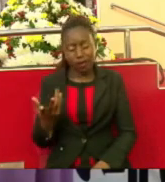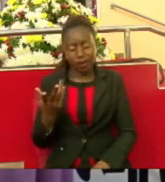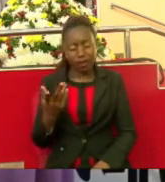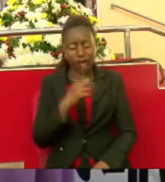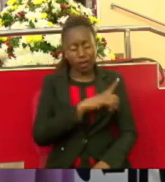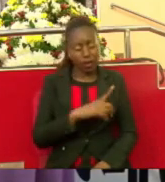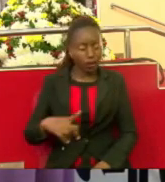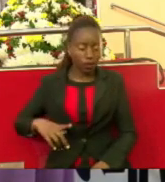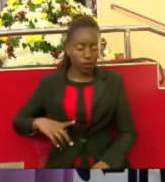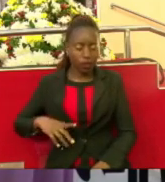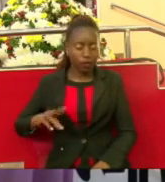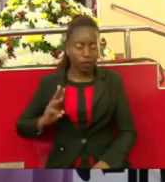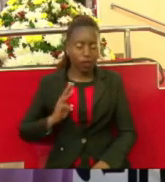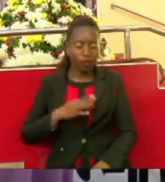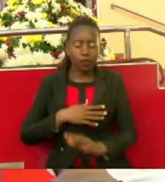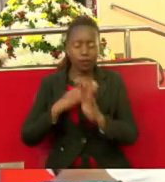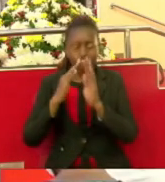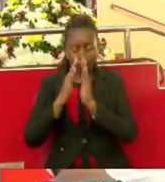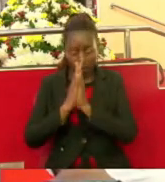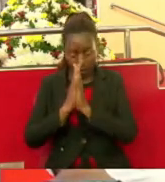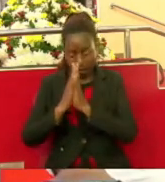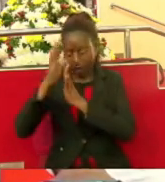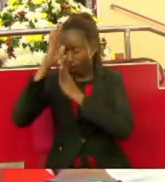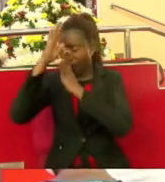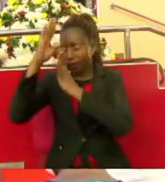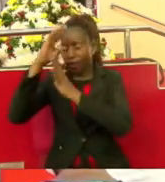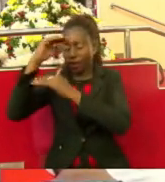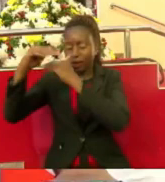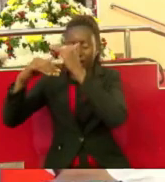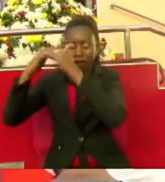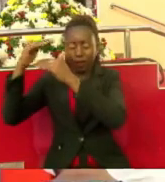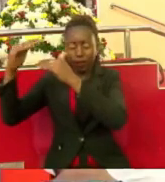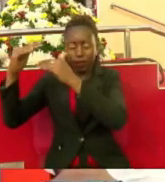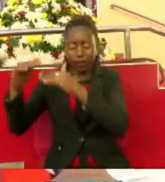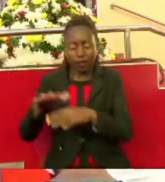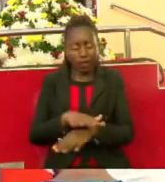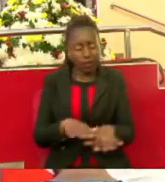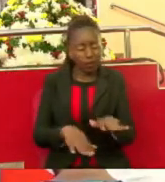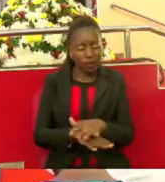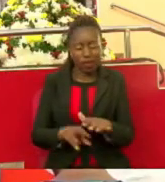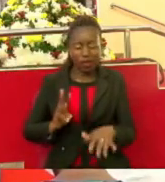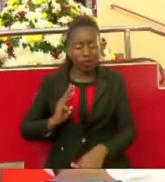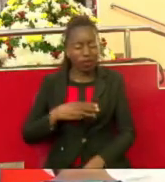Lord, we pray that Father in heaven, for everything that you have done that is not right,